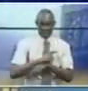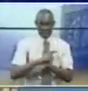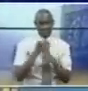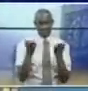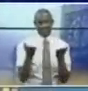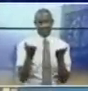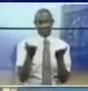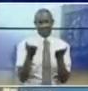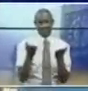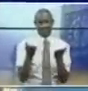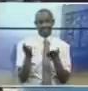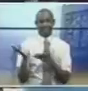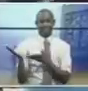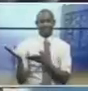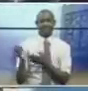story.